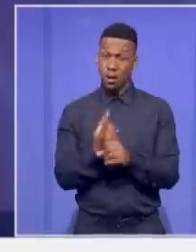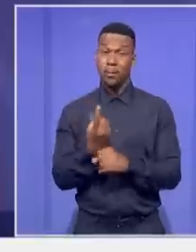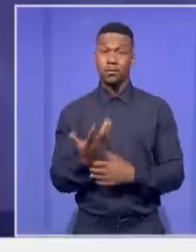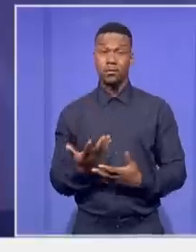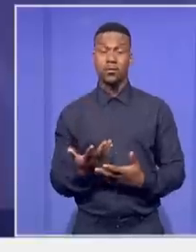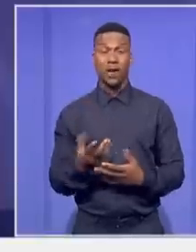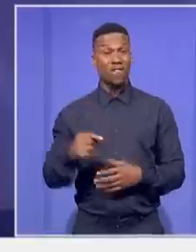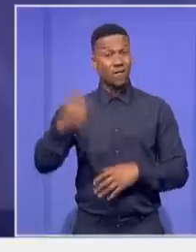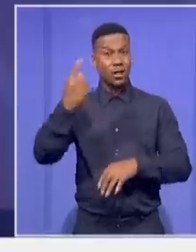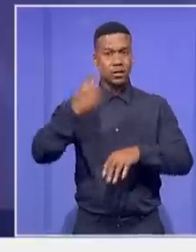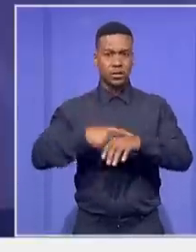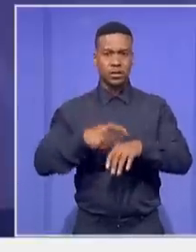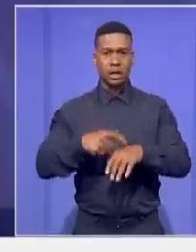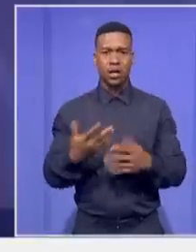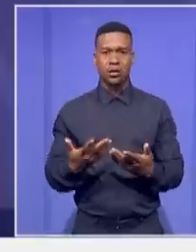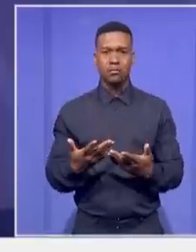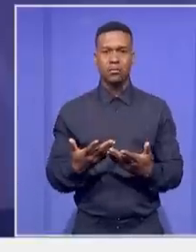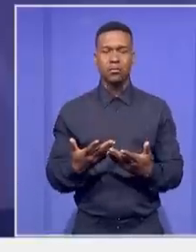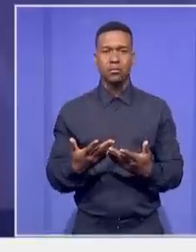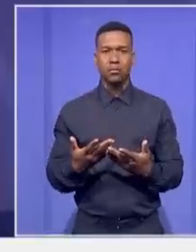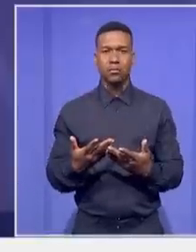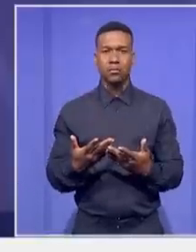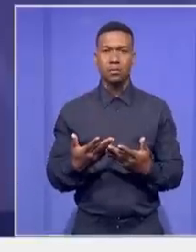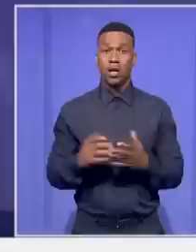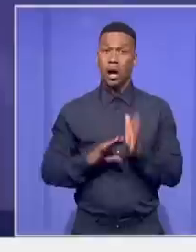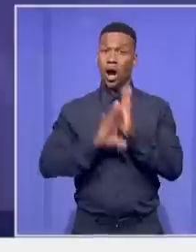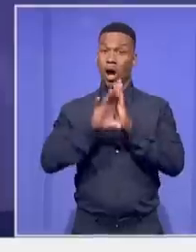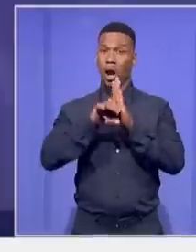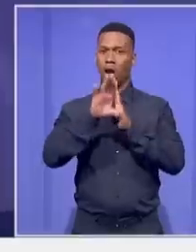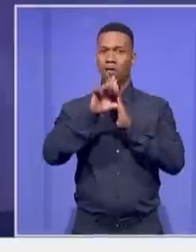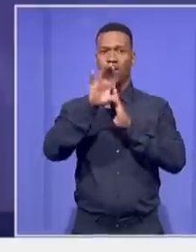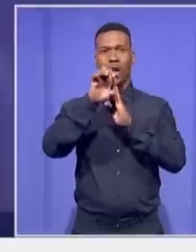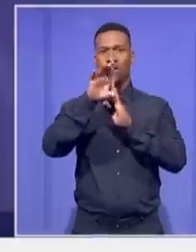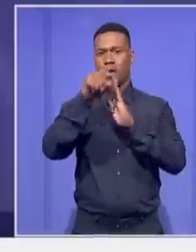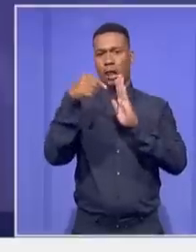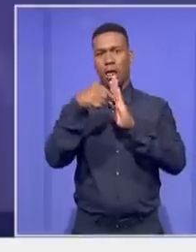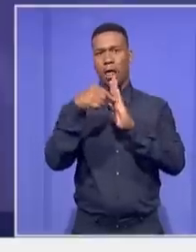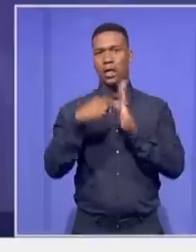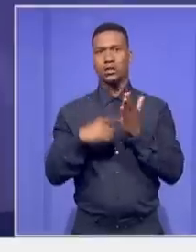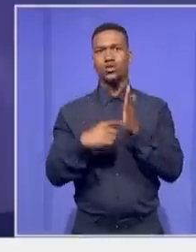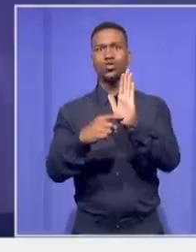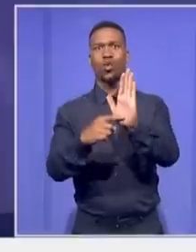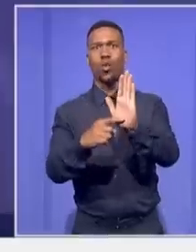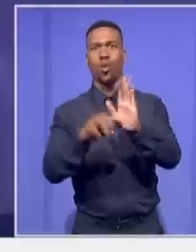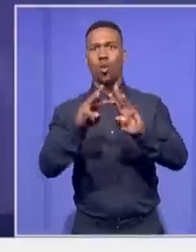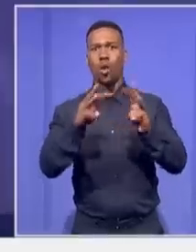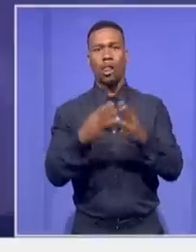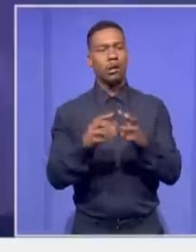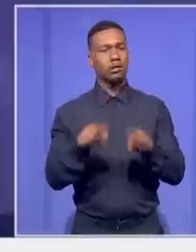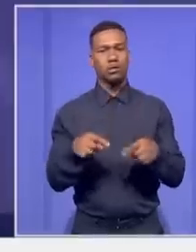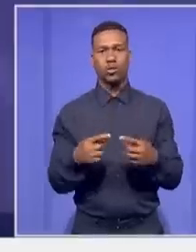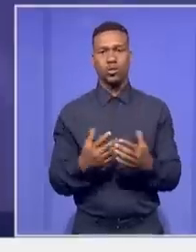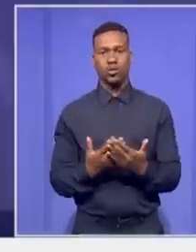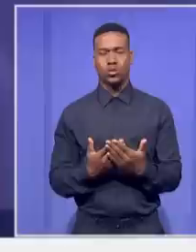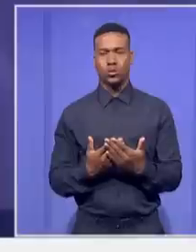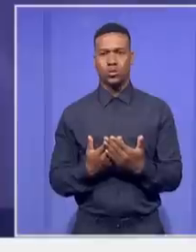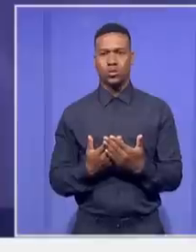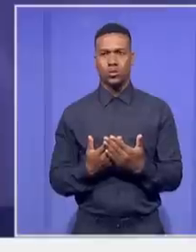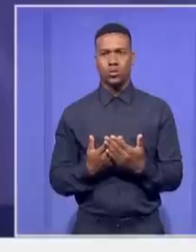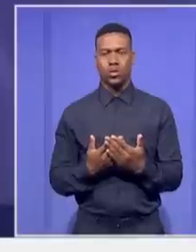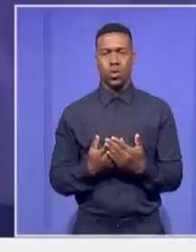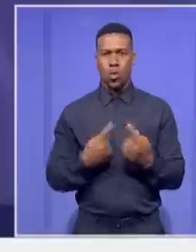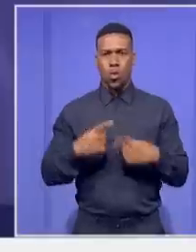very first time, that graph wasn't something that we wanted to show the world. We kept up a brave